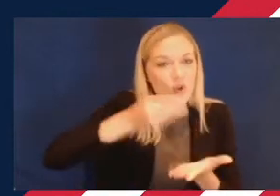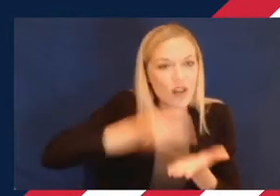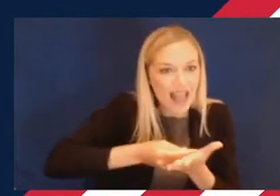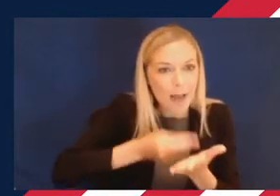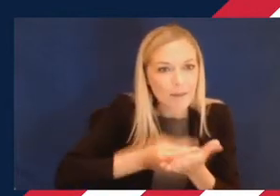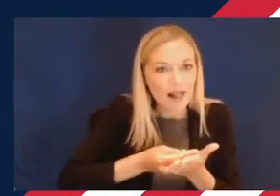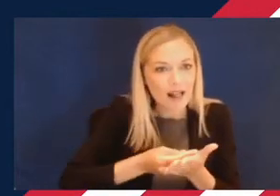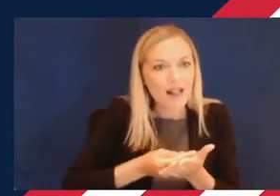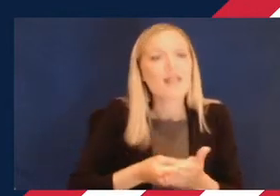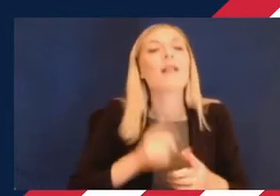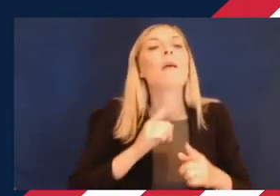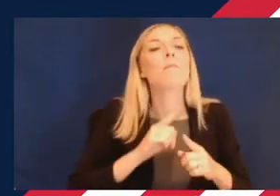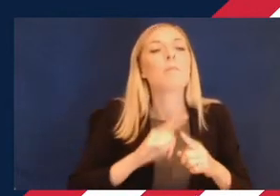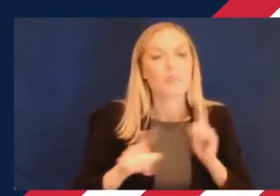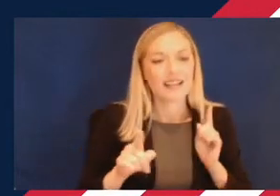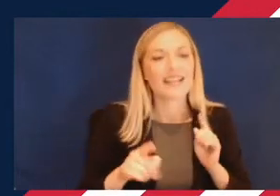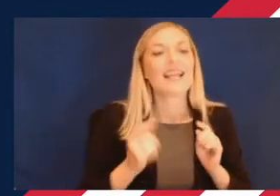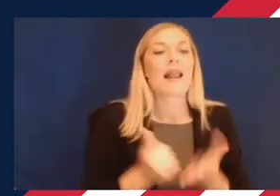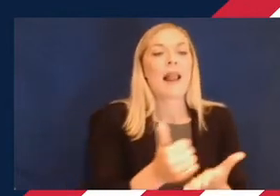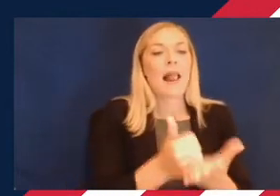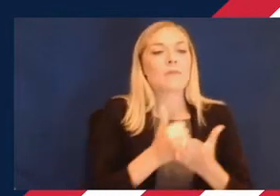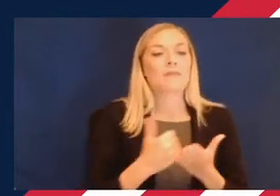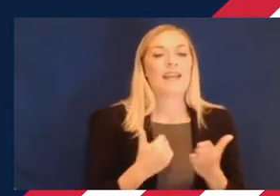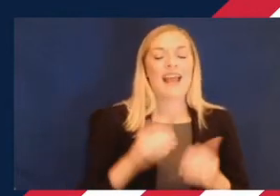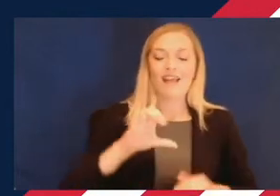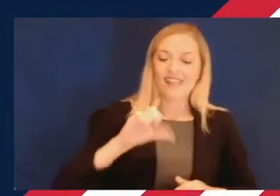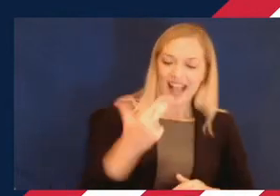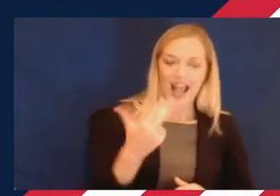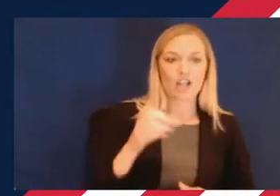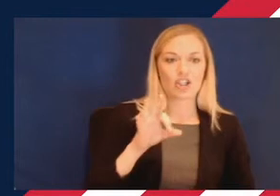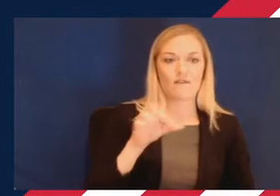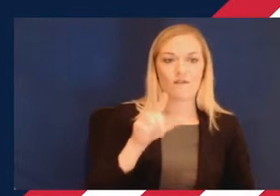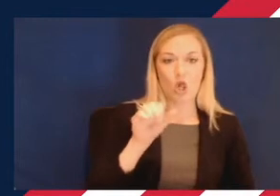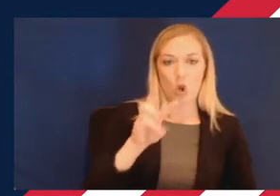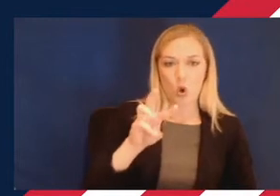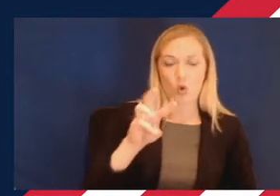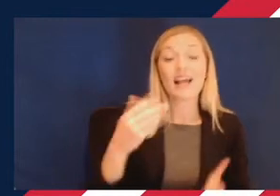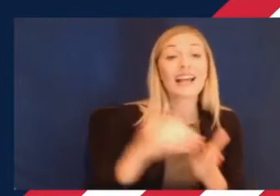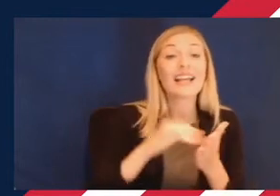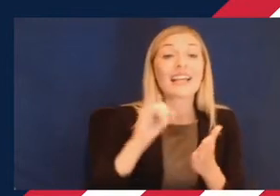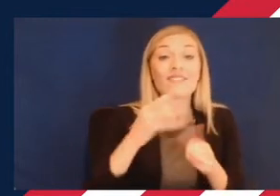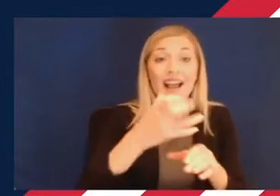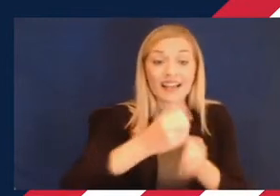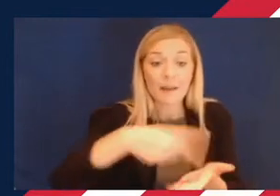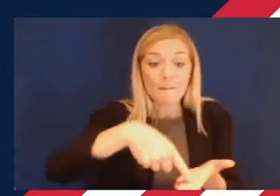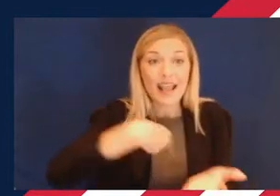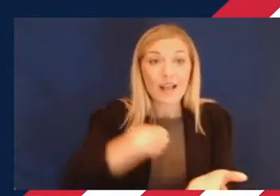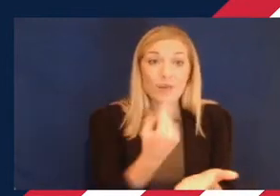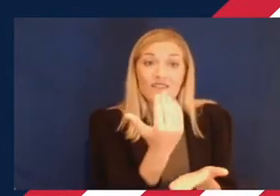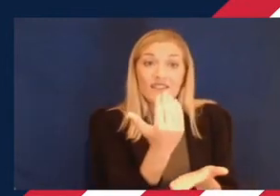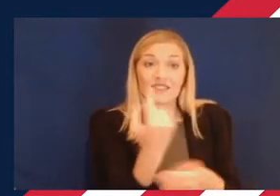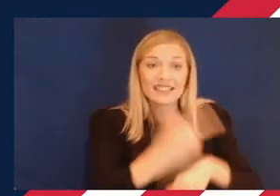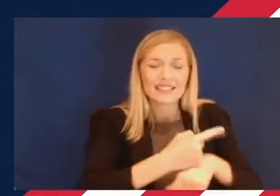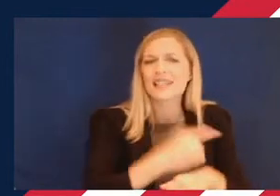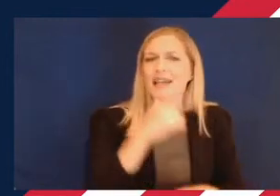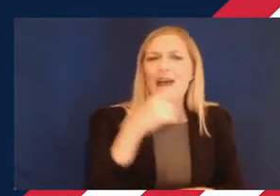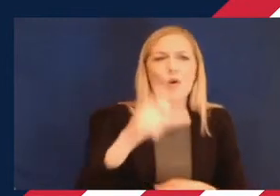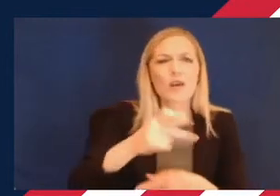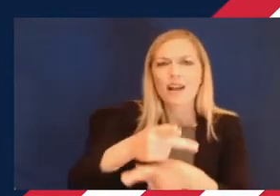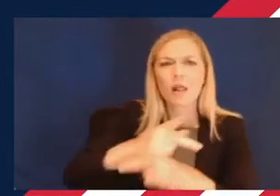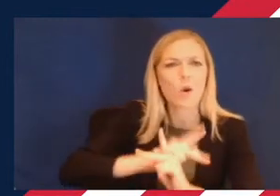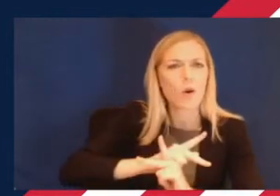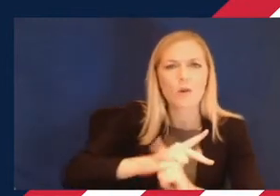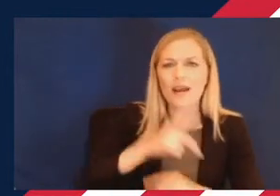to have cash flow. Again, if I can get paid within 15 days, I don't need a loan. I understand that